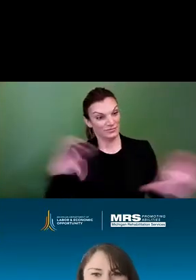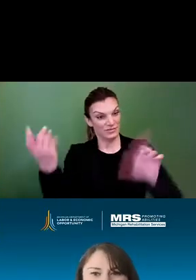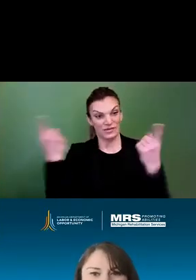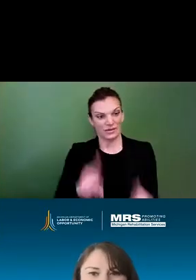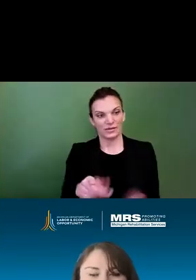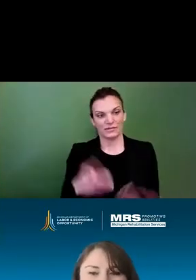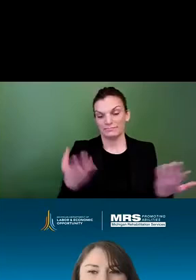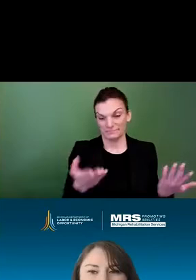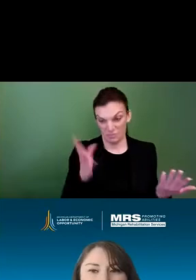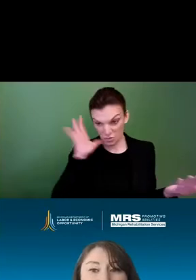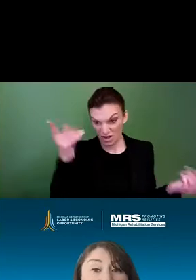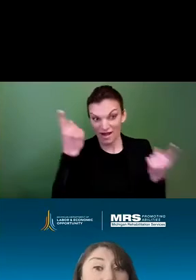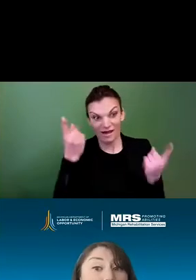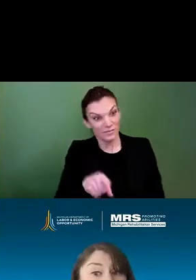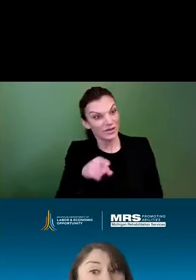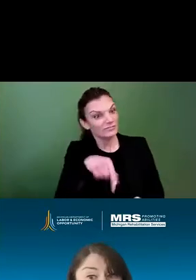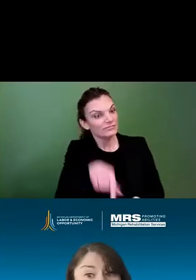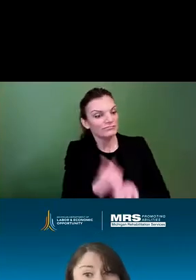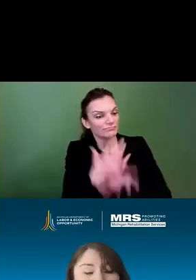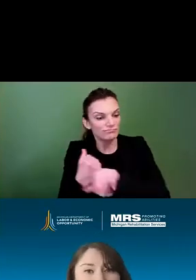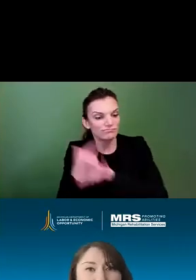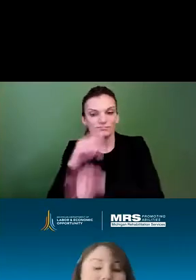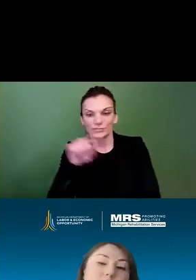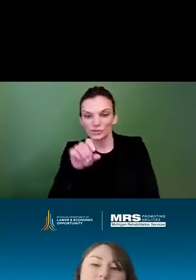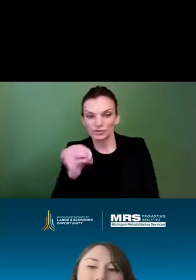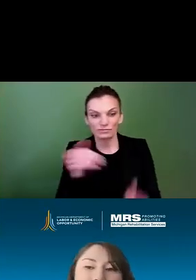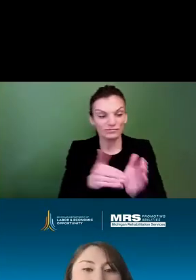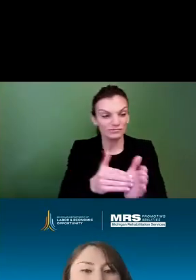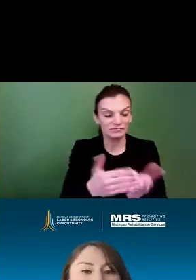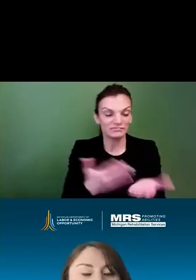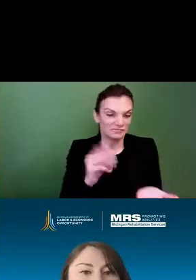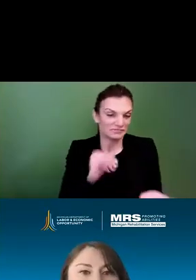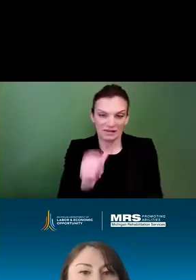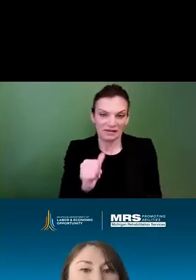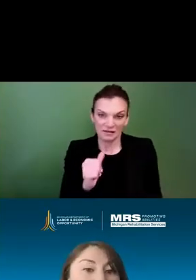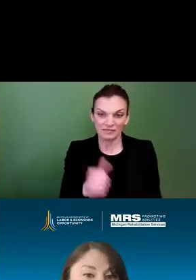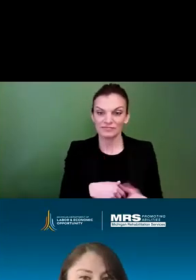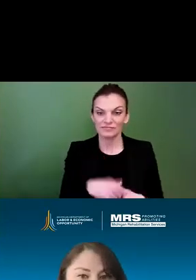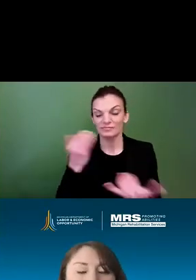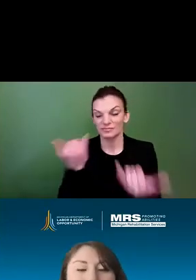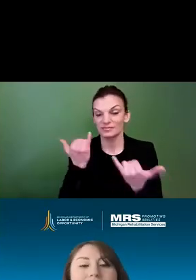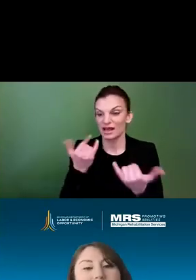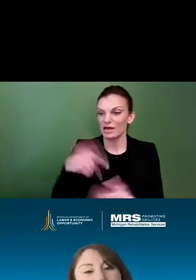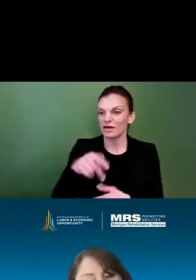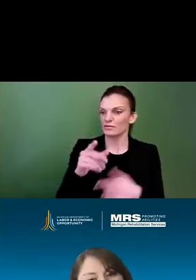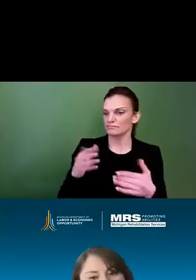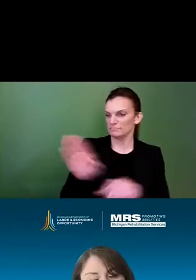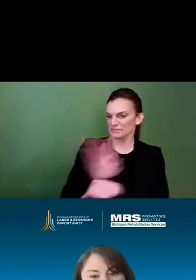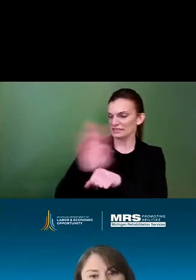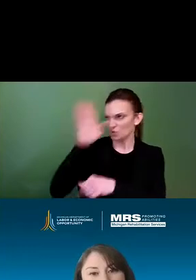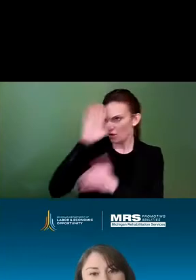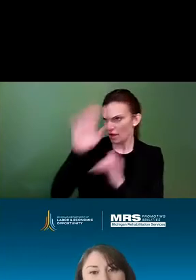our pandemic experience, companies are now well positioned to actually implement a hybrid work schedule more quickly. And some